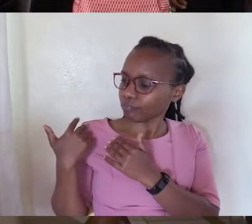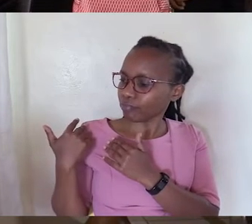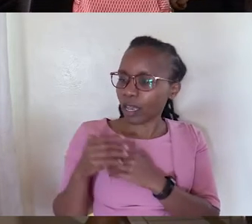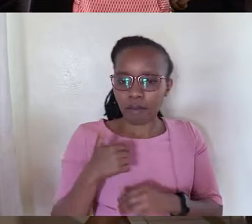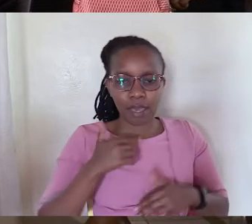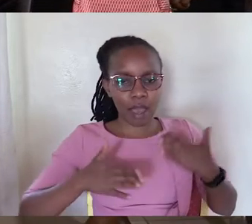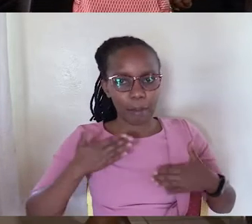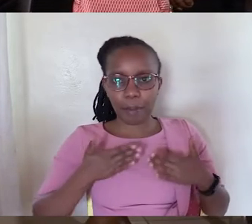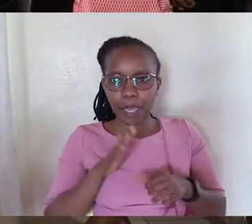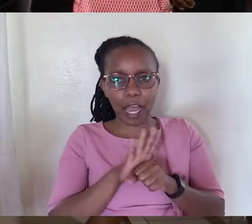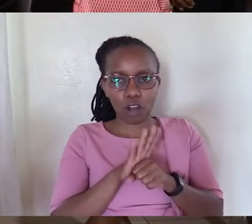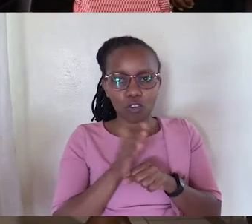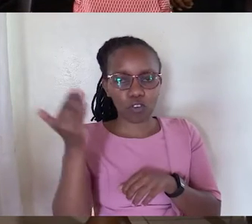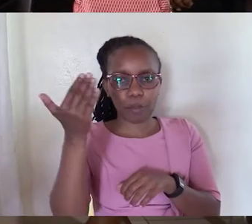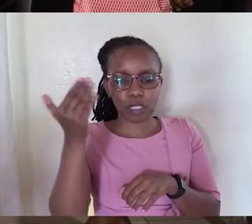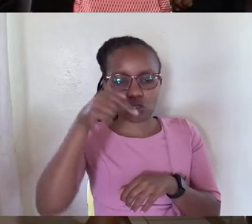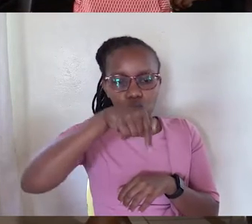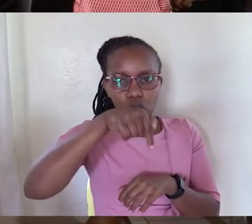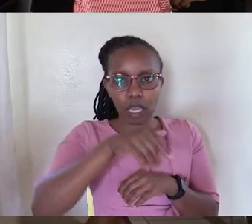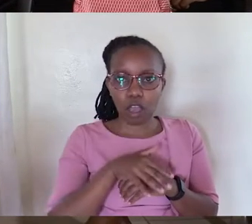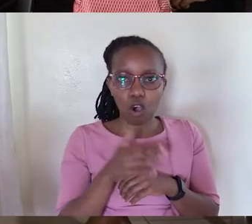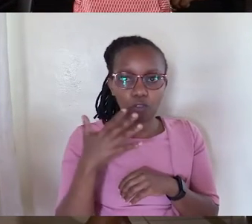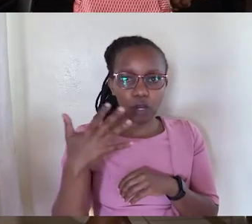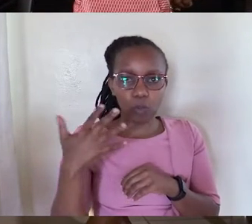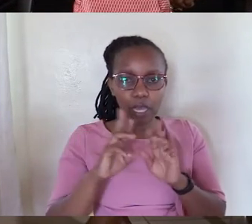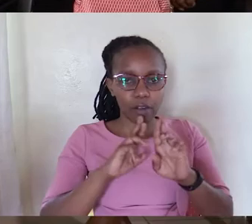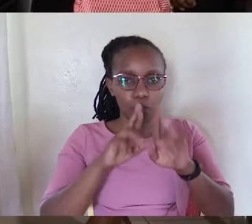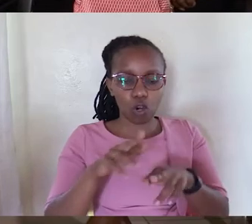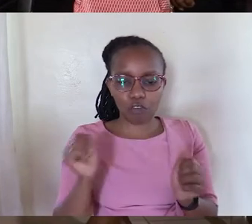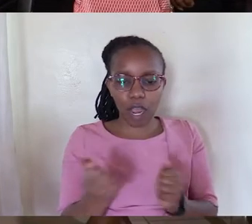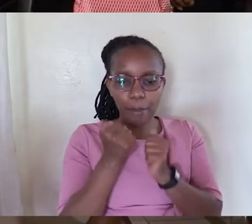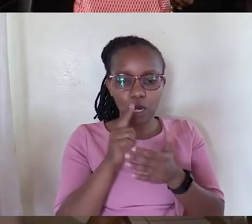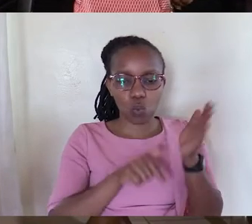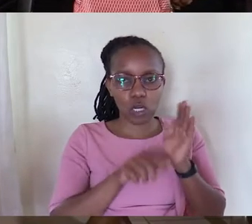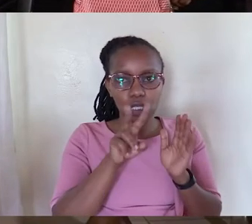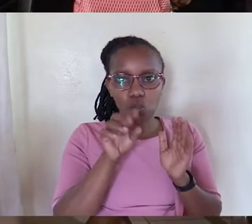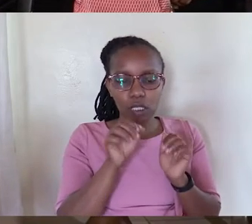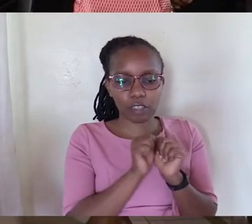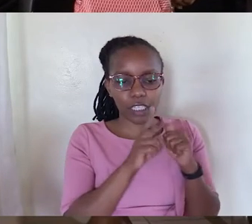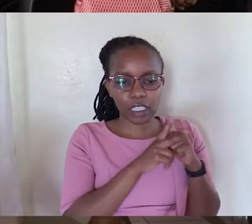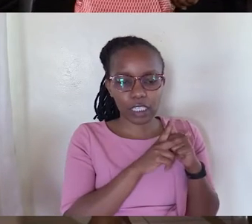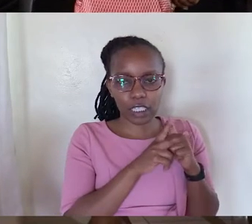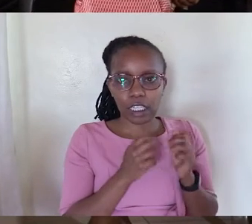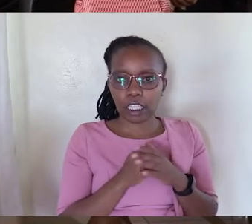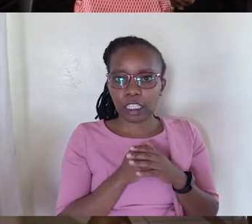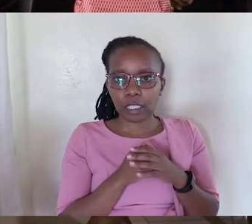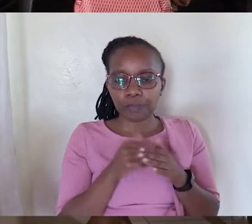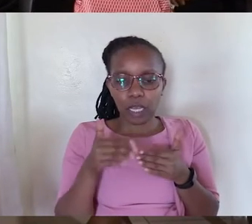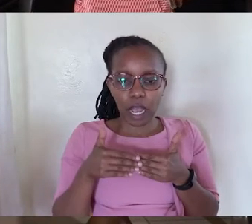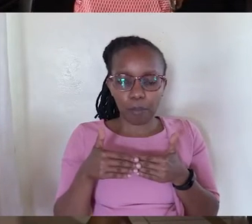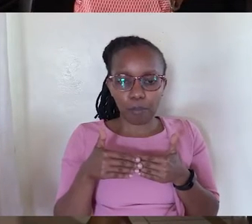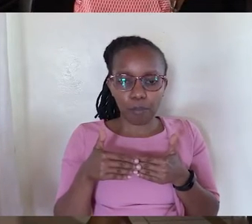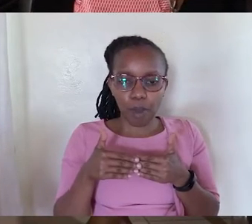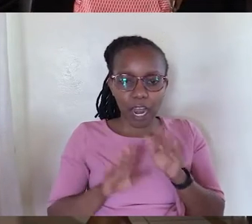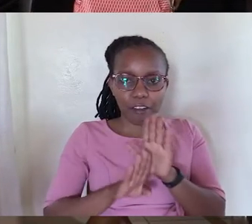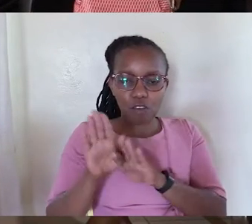glad for the presentation today of the paper report of what happened in 2017. A progressive country